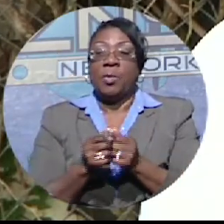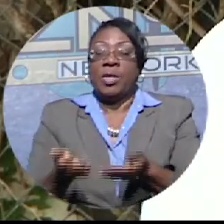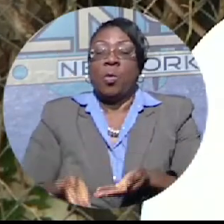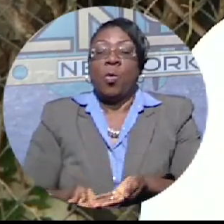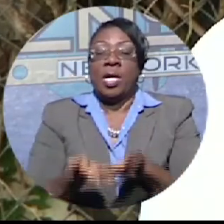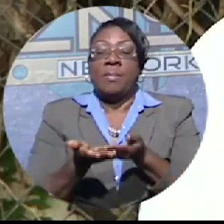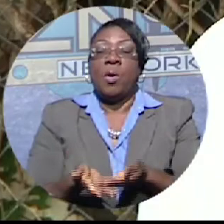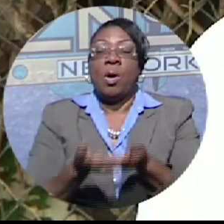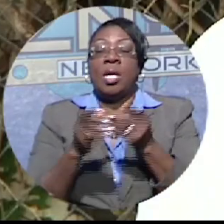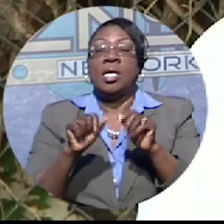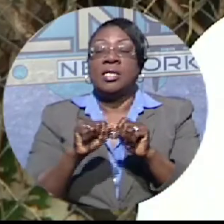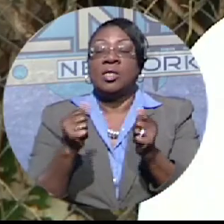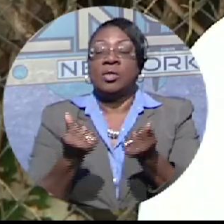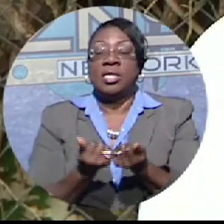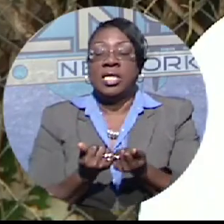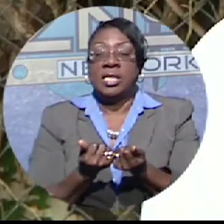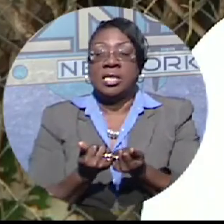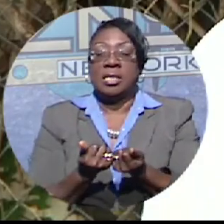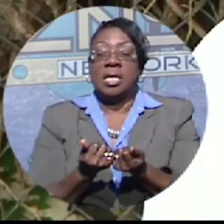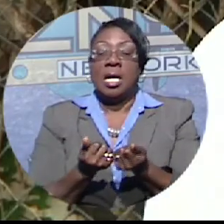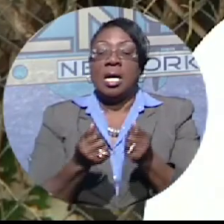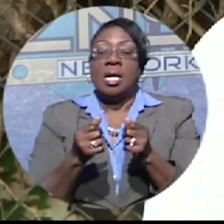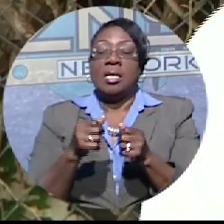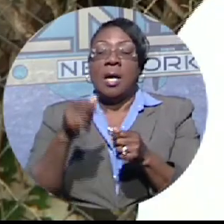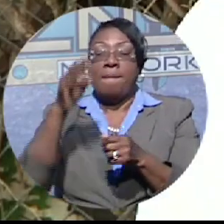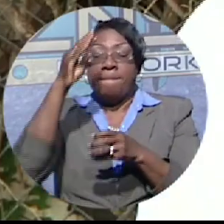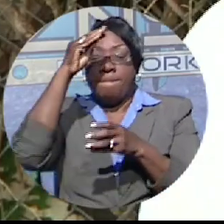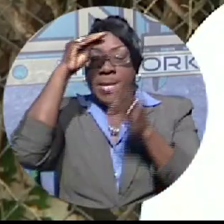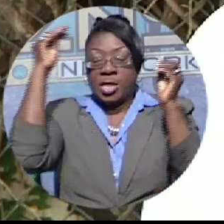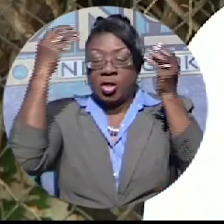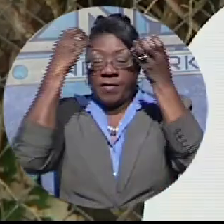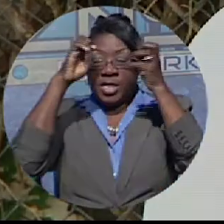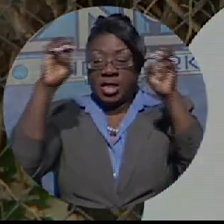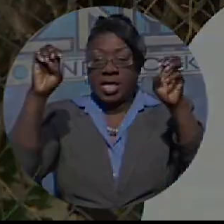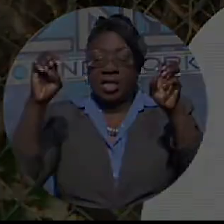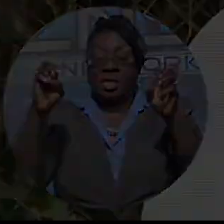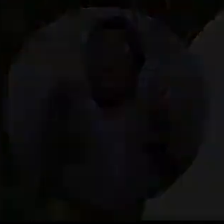Federation, the Ministry of Education, others, who knows where it could lead to.